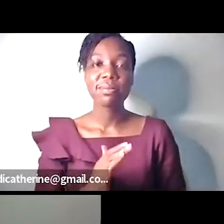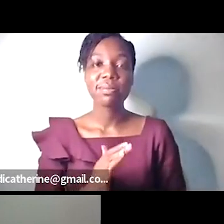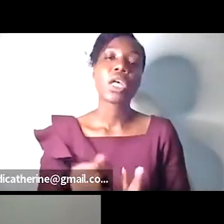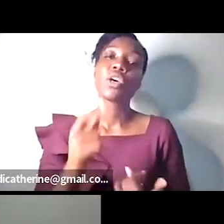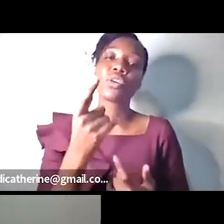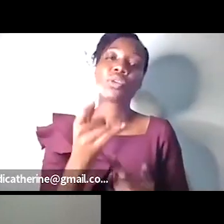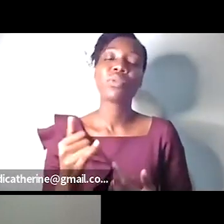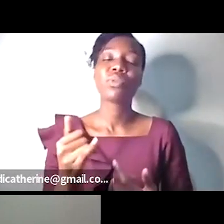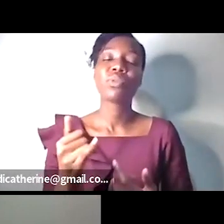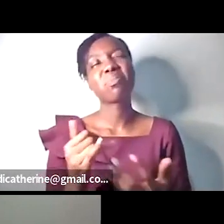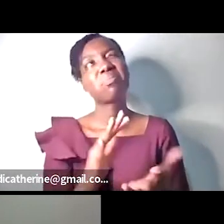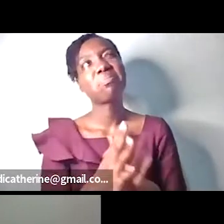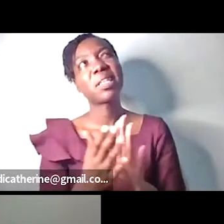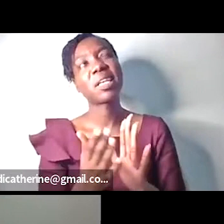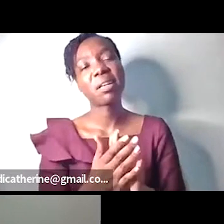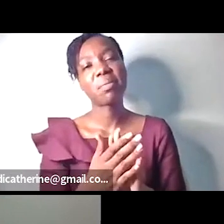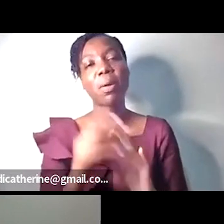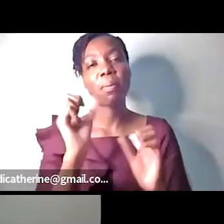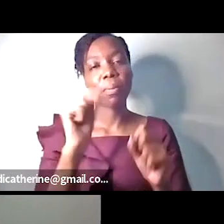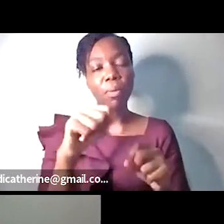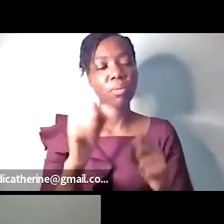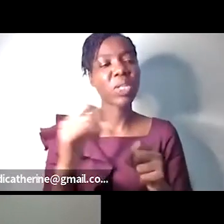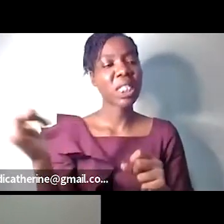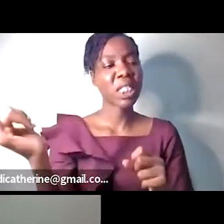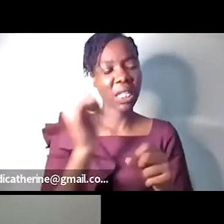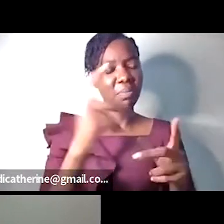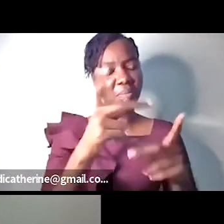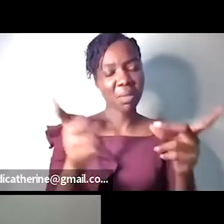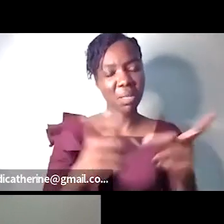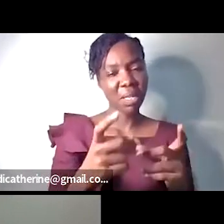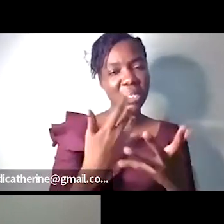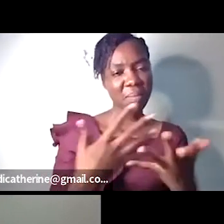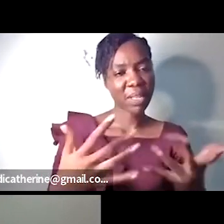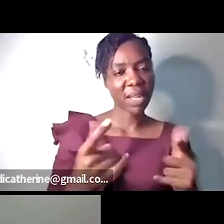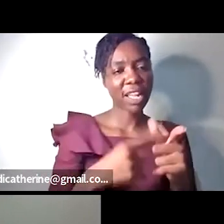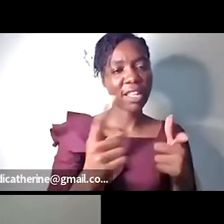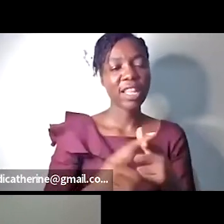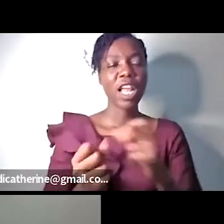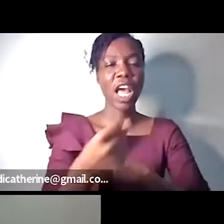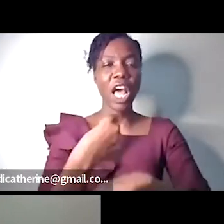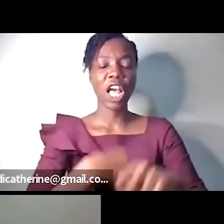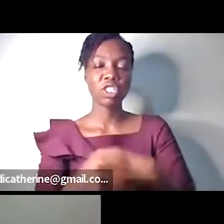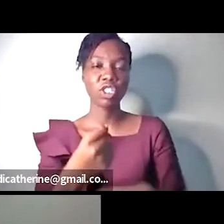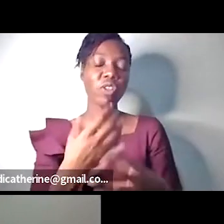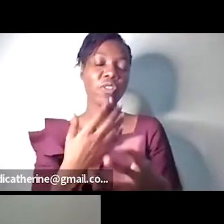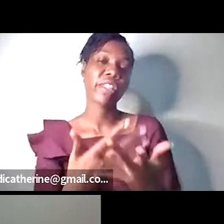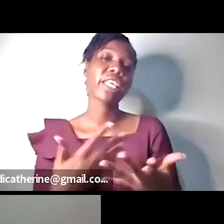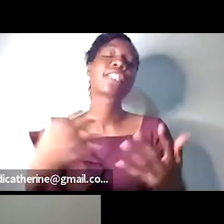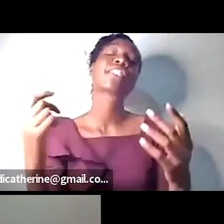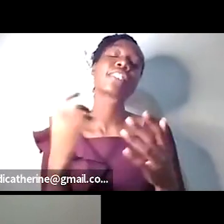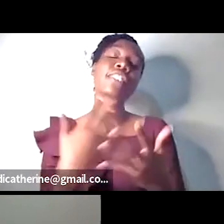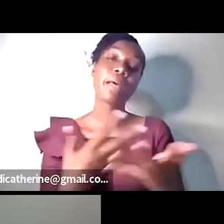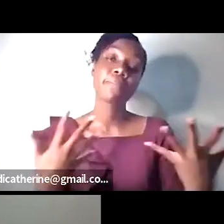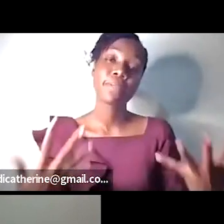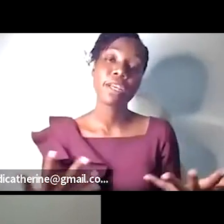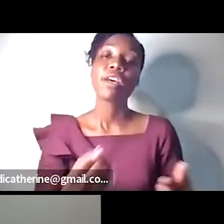a certain place to do certain things. And at the end of the day, Grace, as you talk about the imposter syndrome, allow me to